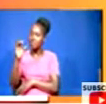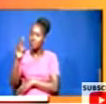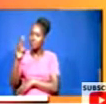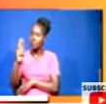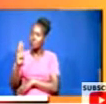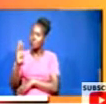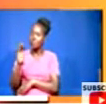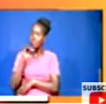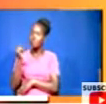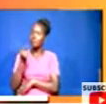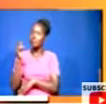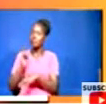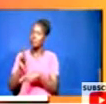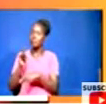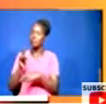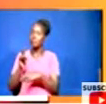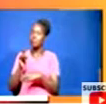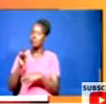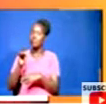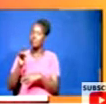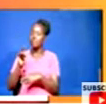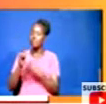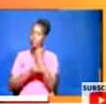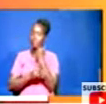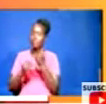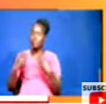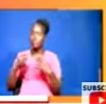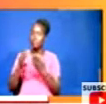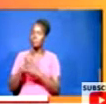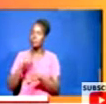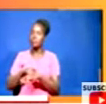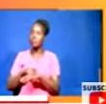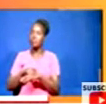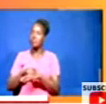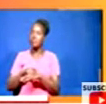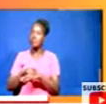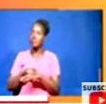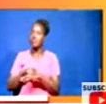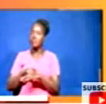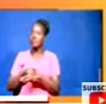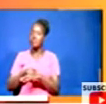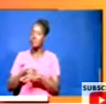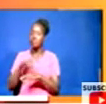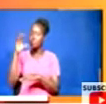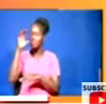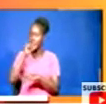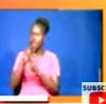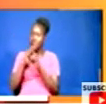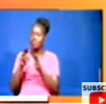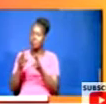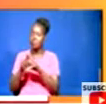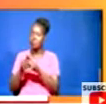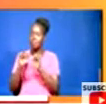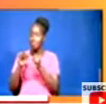even people at the lower level, but sometimes they were even having misreports. Like, you could go